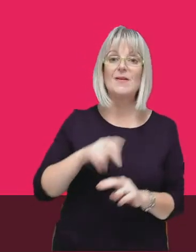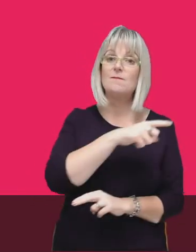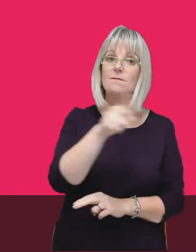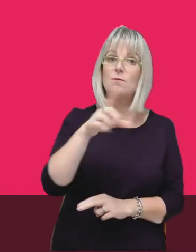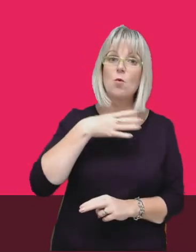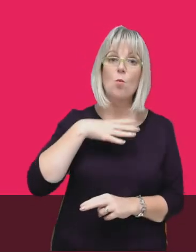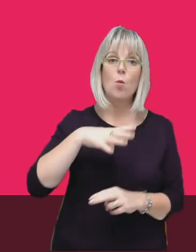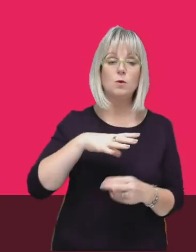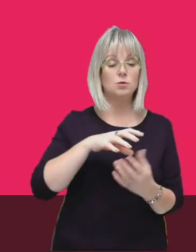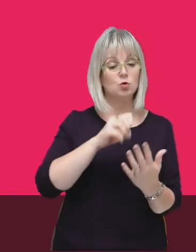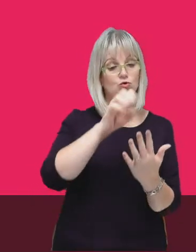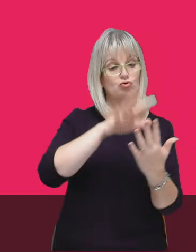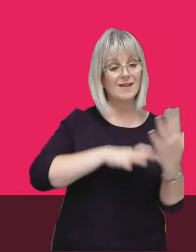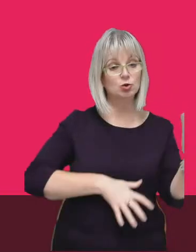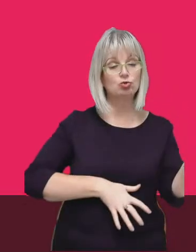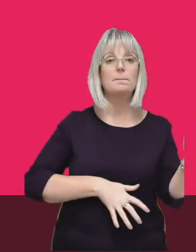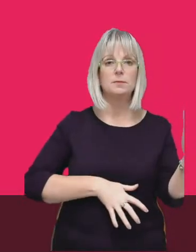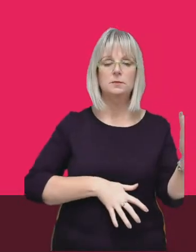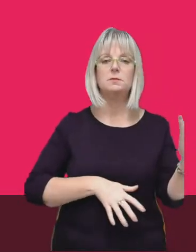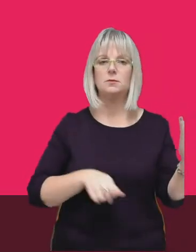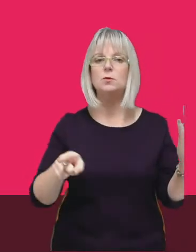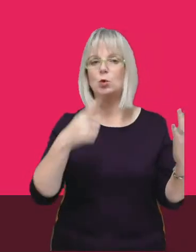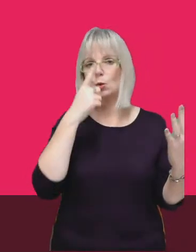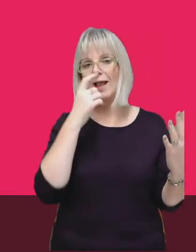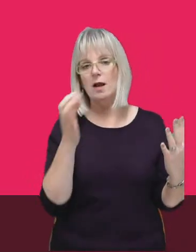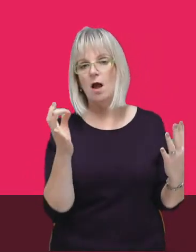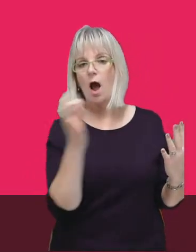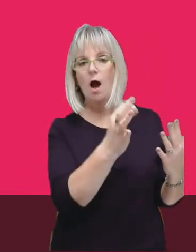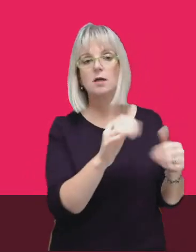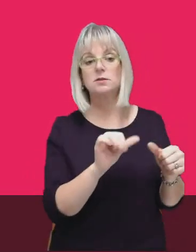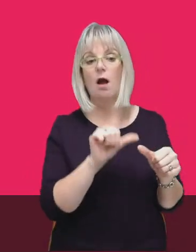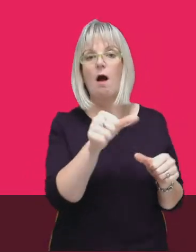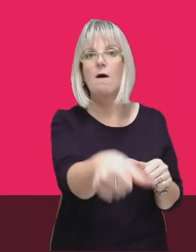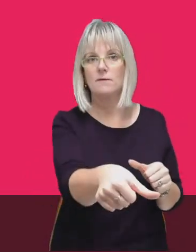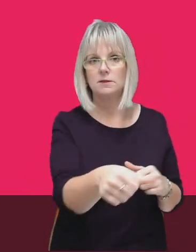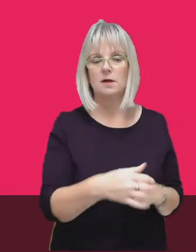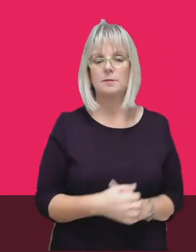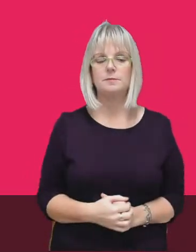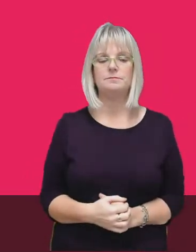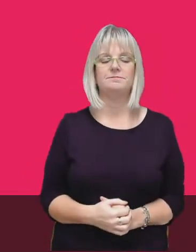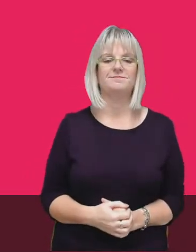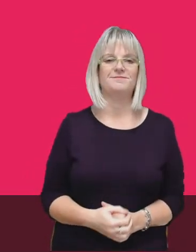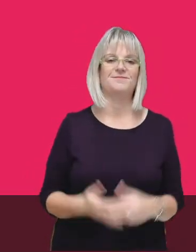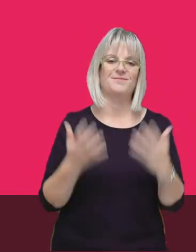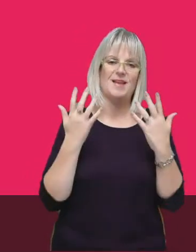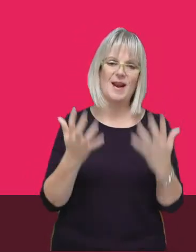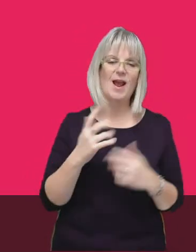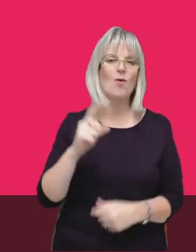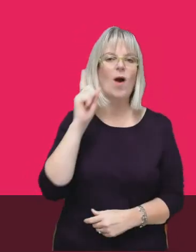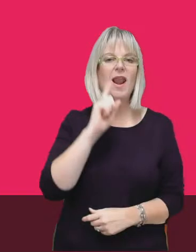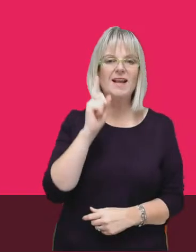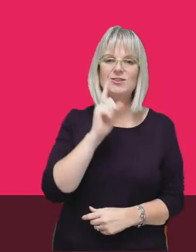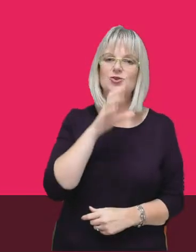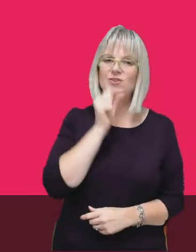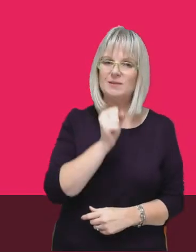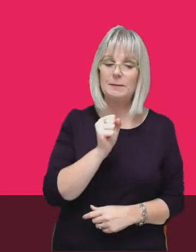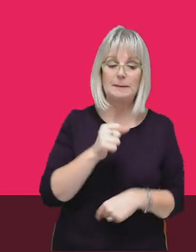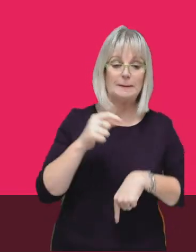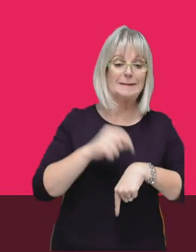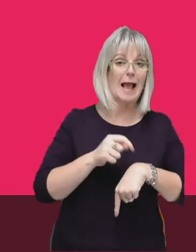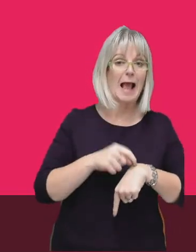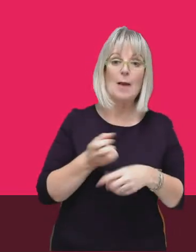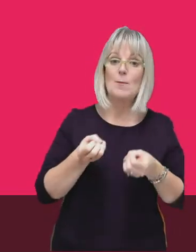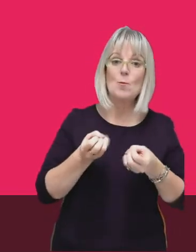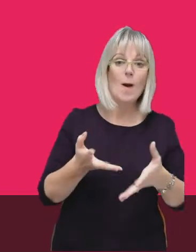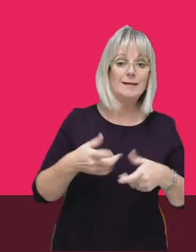event. And now, ladies and gentlemen, without further ado, I'd like to introduce your chair this evening,